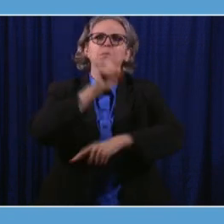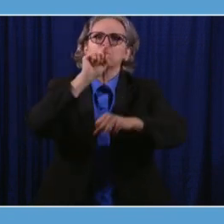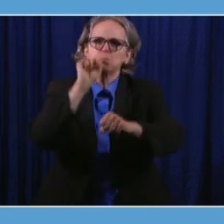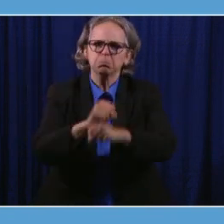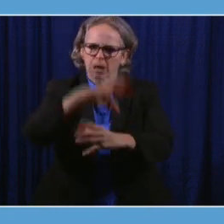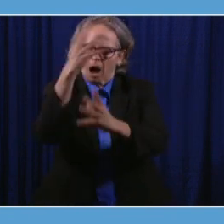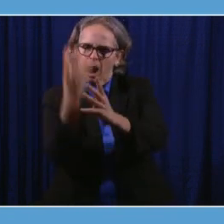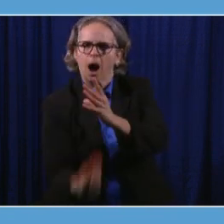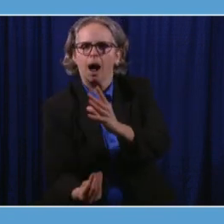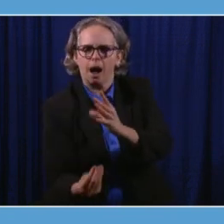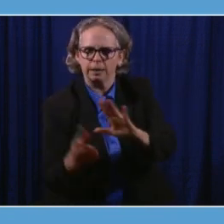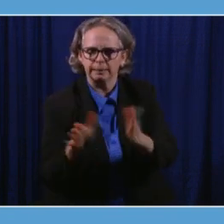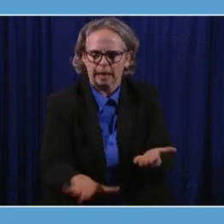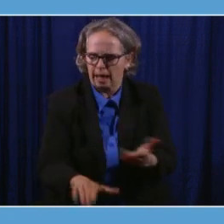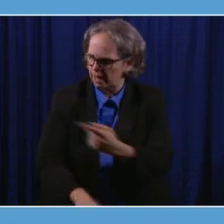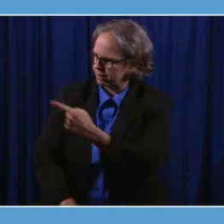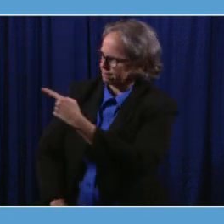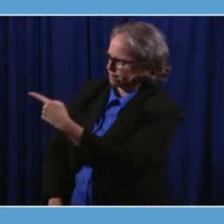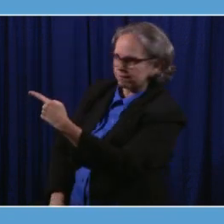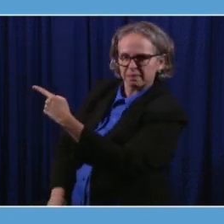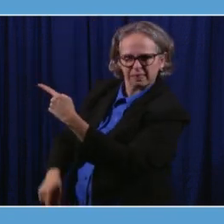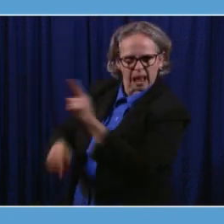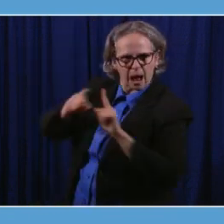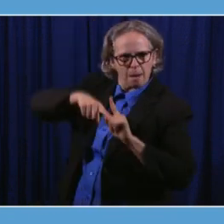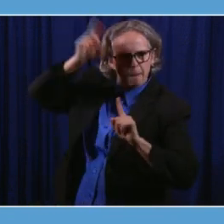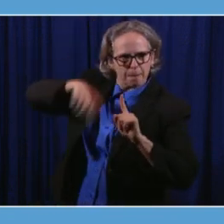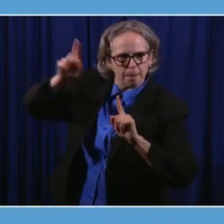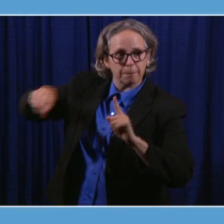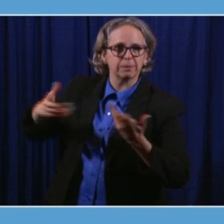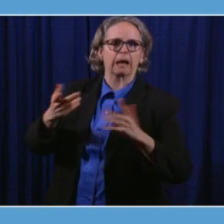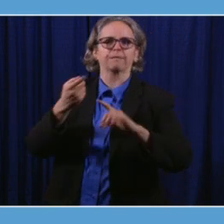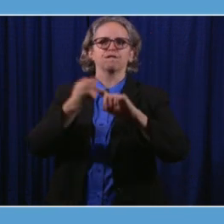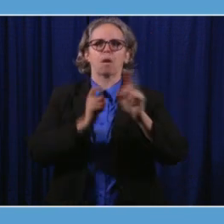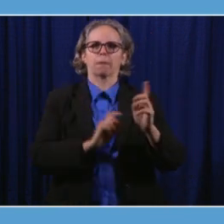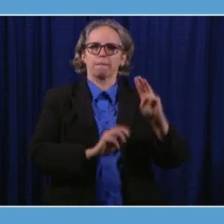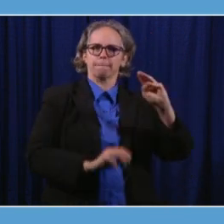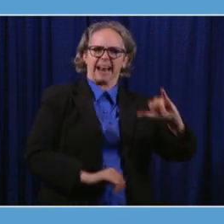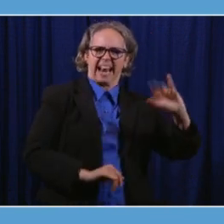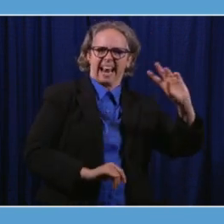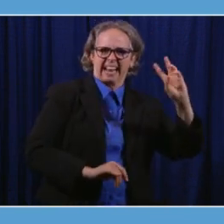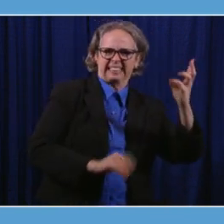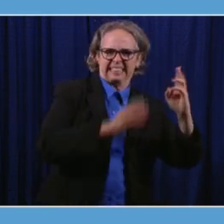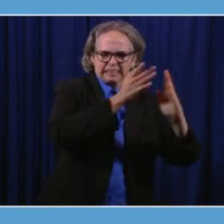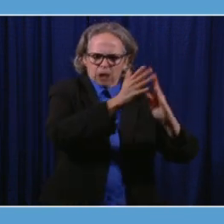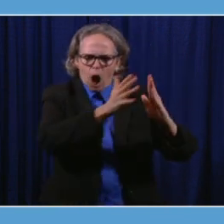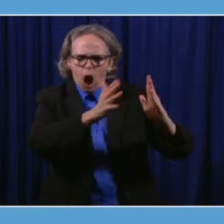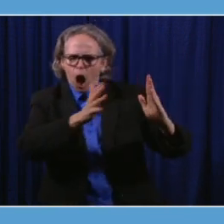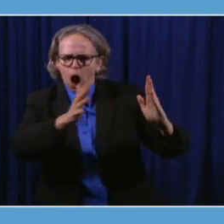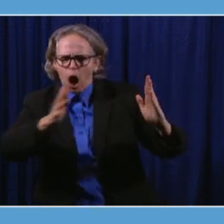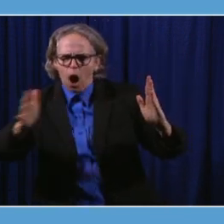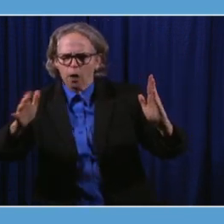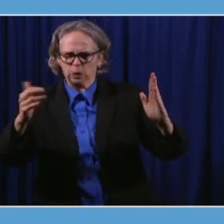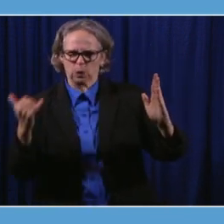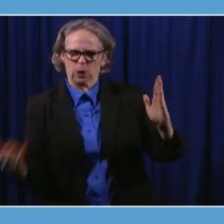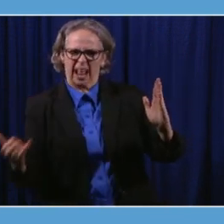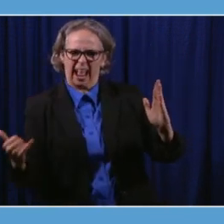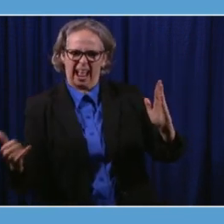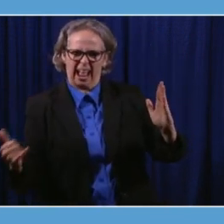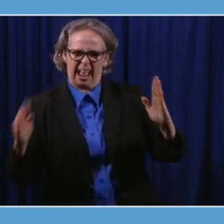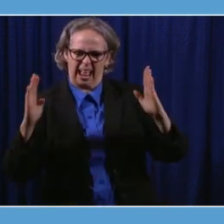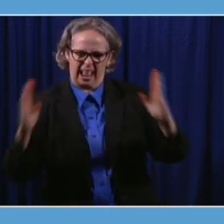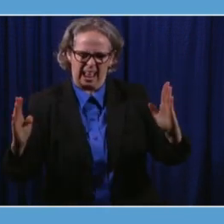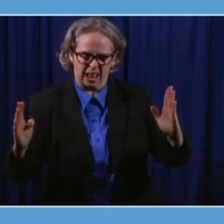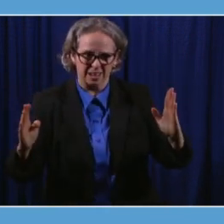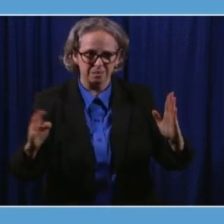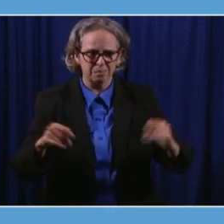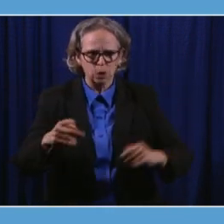today. One in here somewhere in the latter part, looks like the latter part of June, July 25th. But once you then get to August